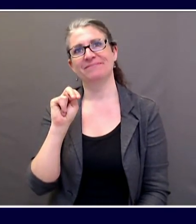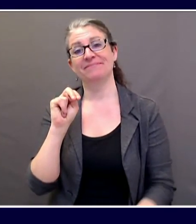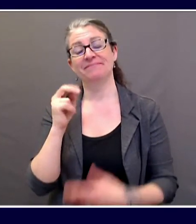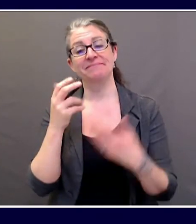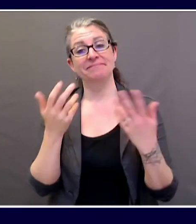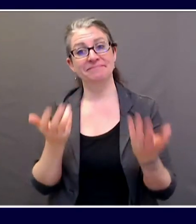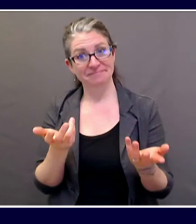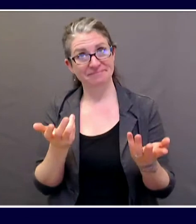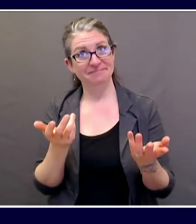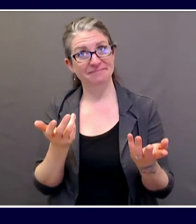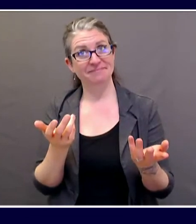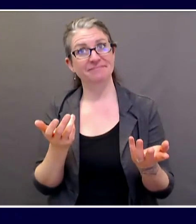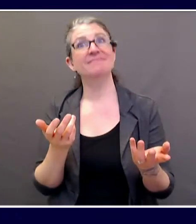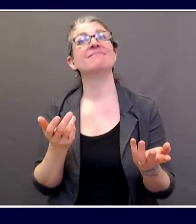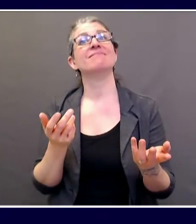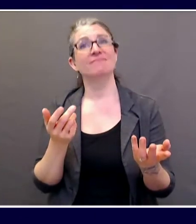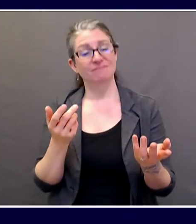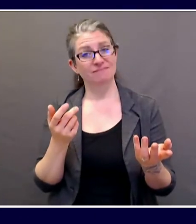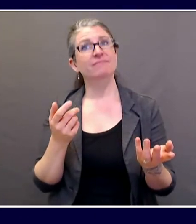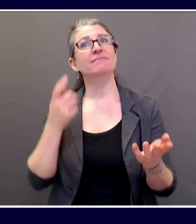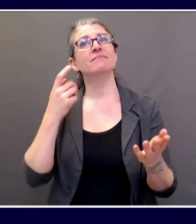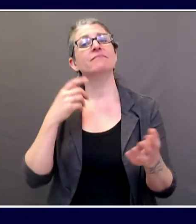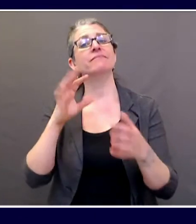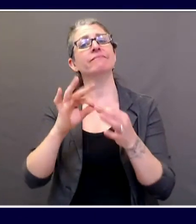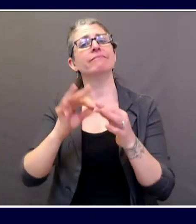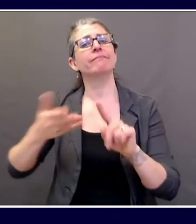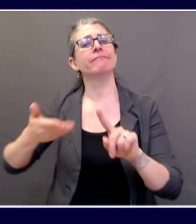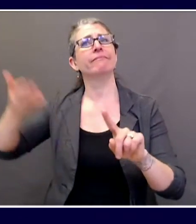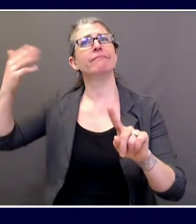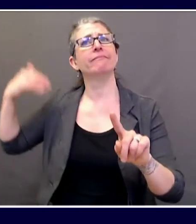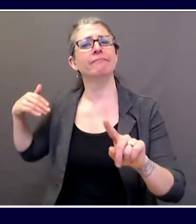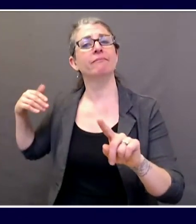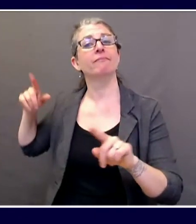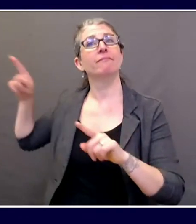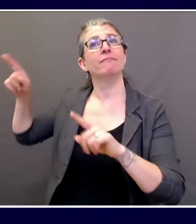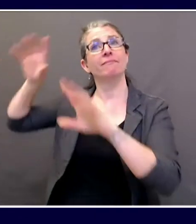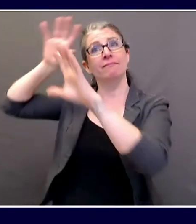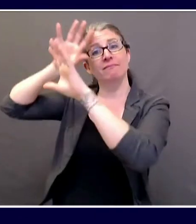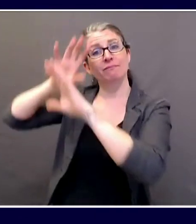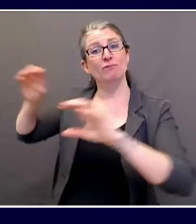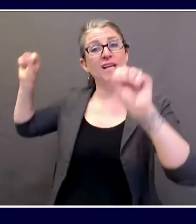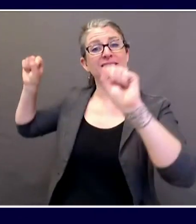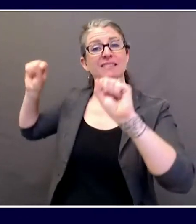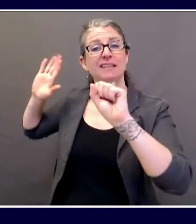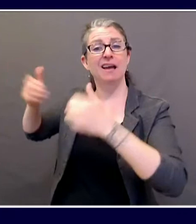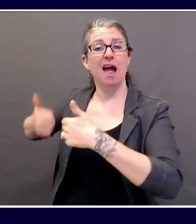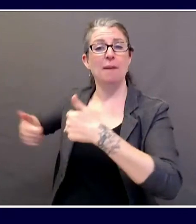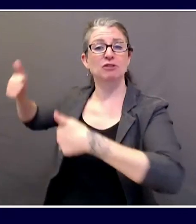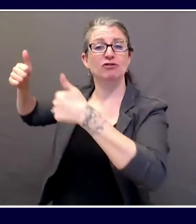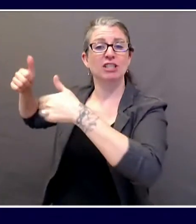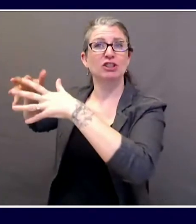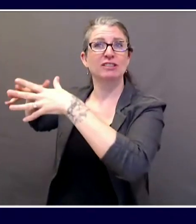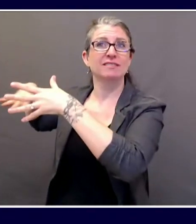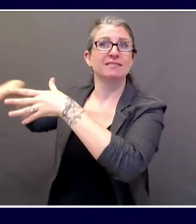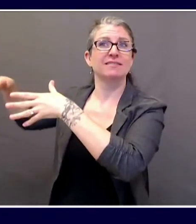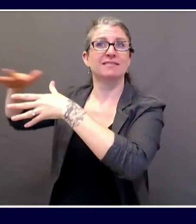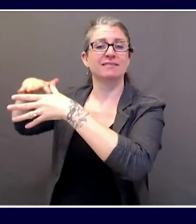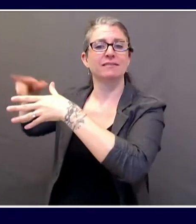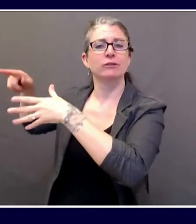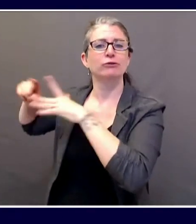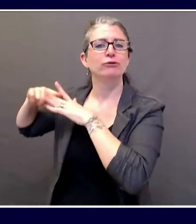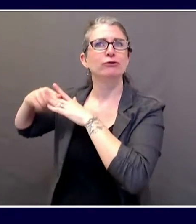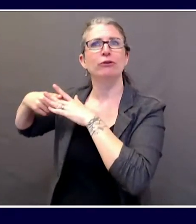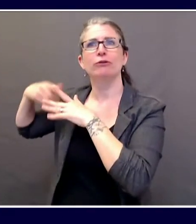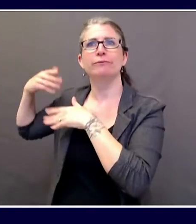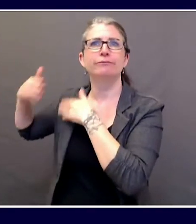under delivering on the registration site that Maine ended up having to build their own based on maybe saying, don't wait for us.